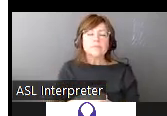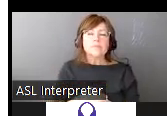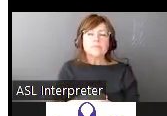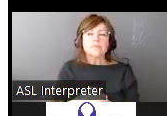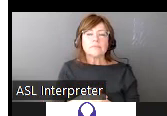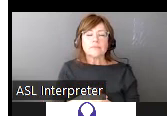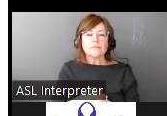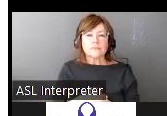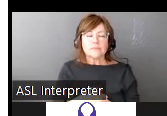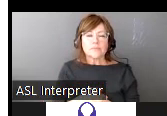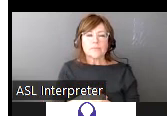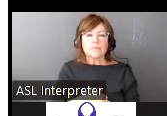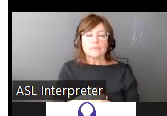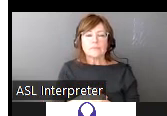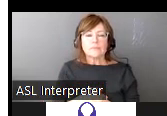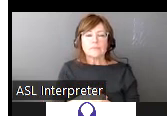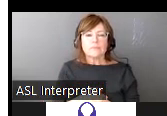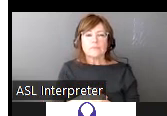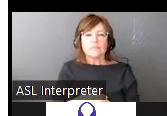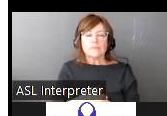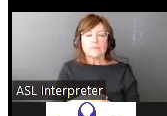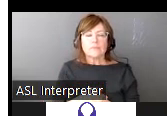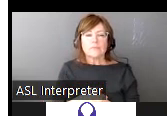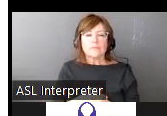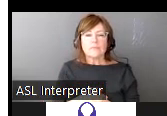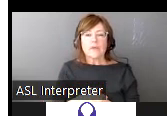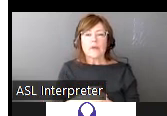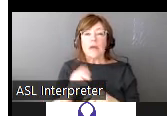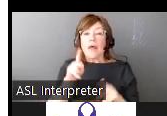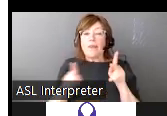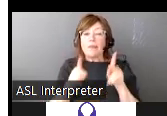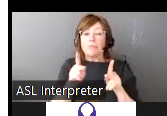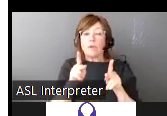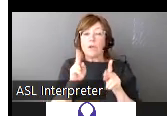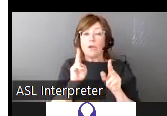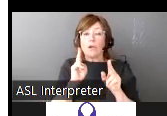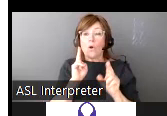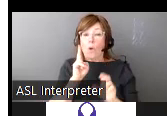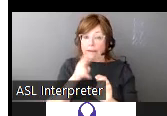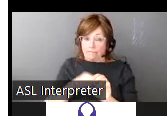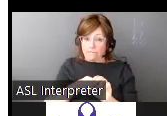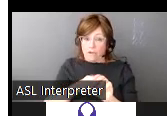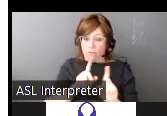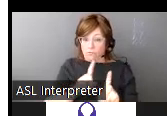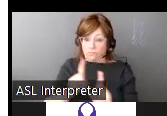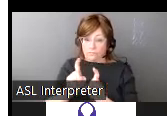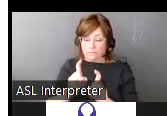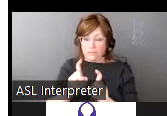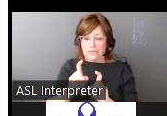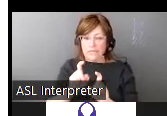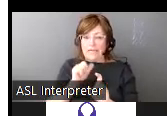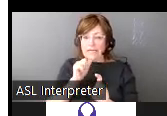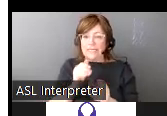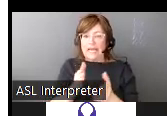They are not, it's important to know that the participants were not asked to talk about their own experience